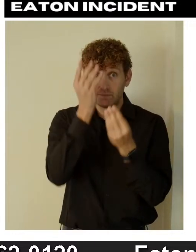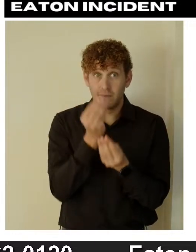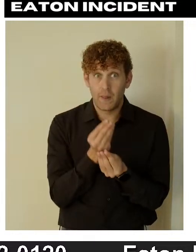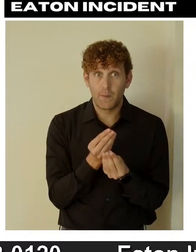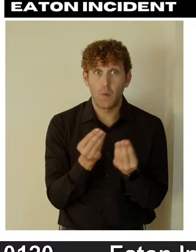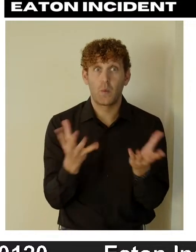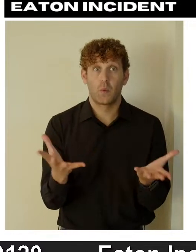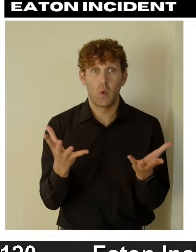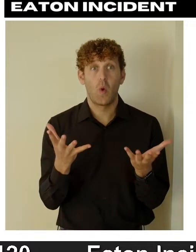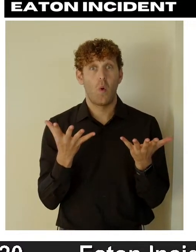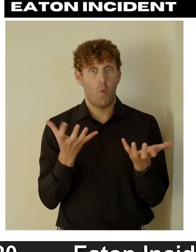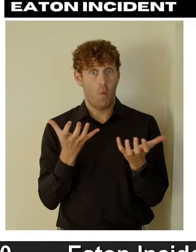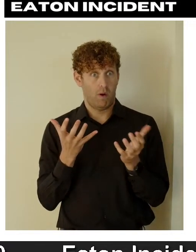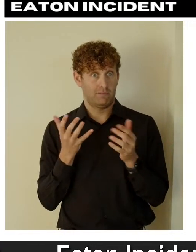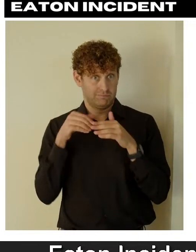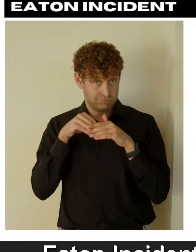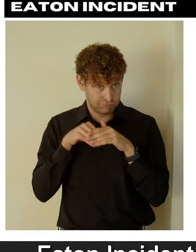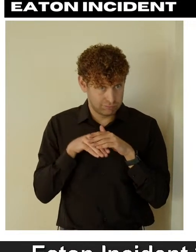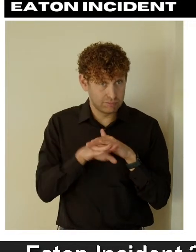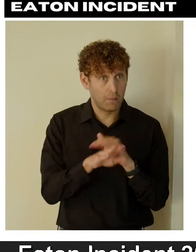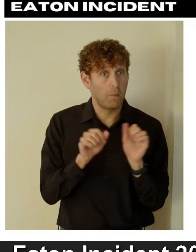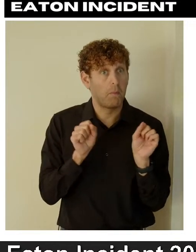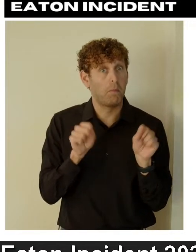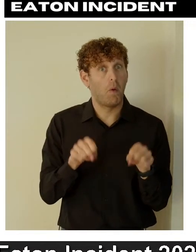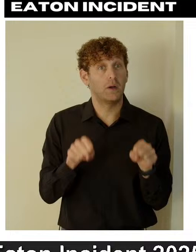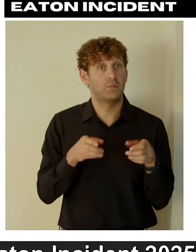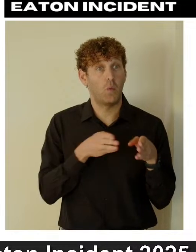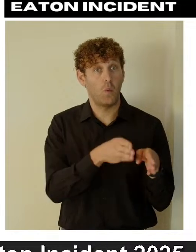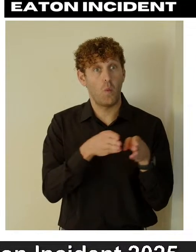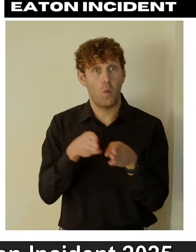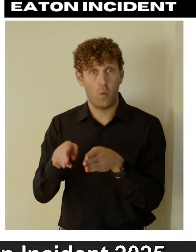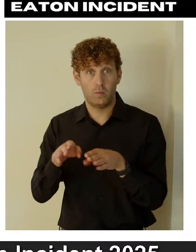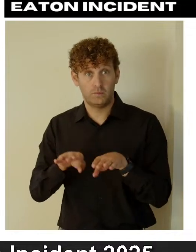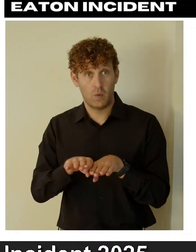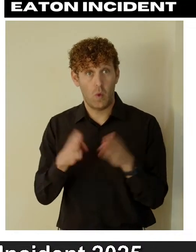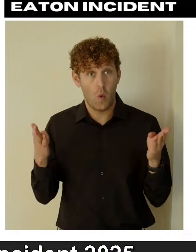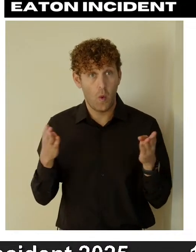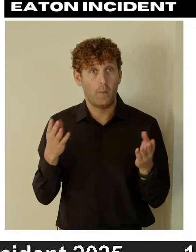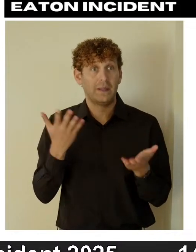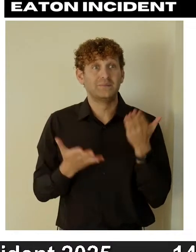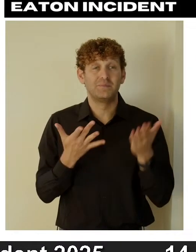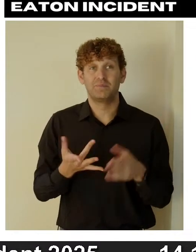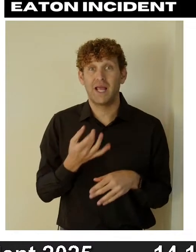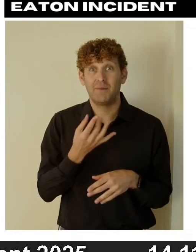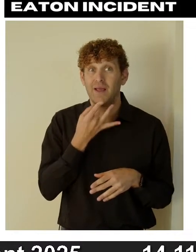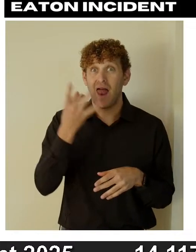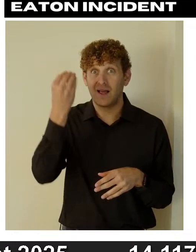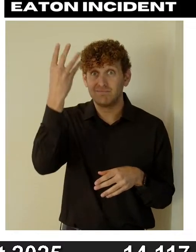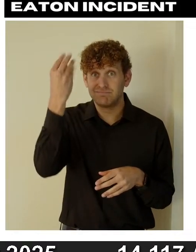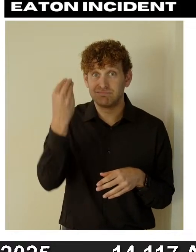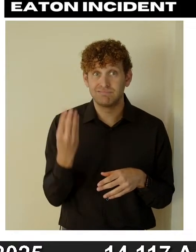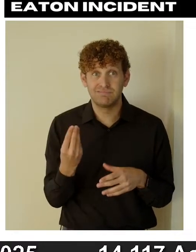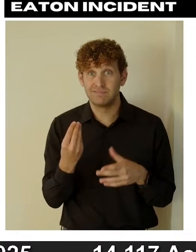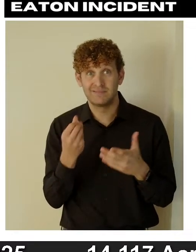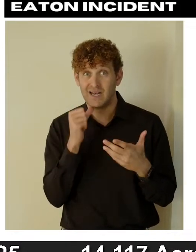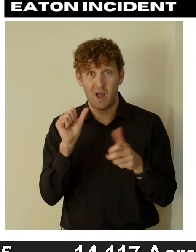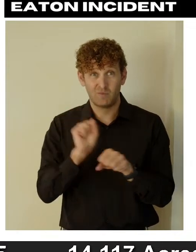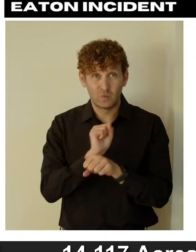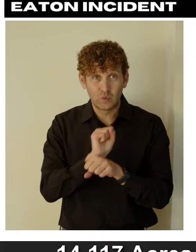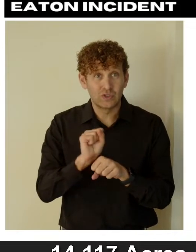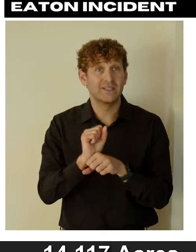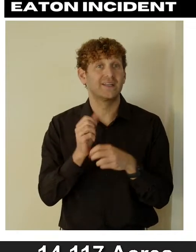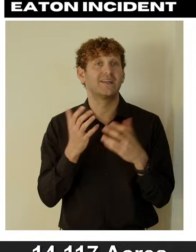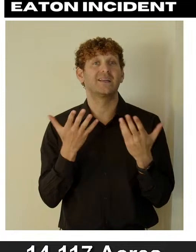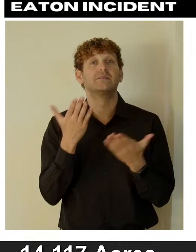opened up the roads, the signals aren't going to be working. There's going to be stop signs in their place, and you're still going to see obstructions in the